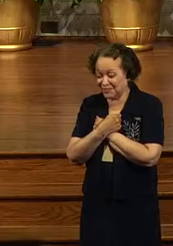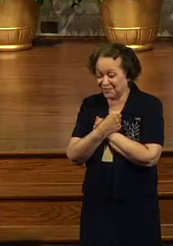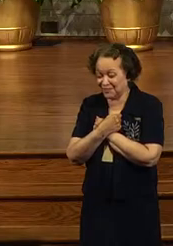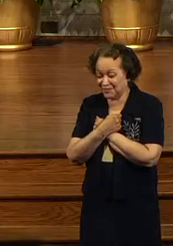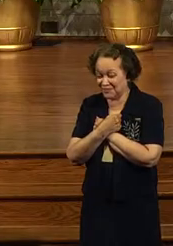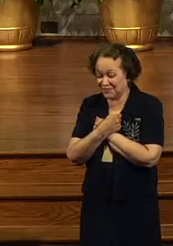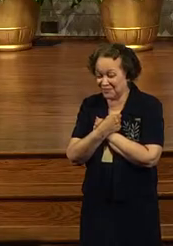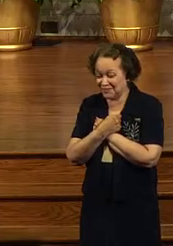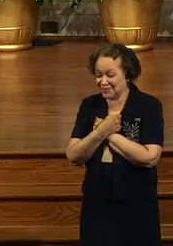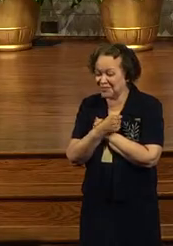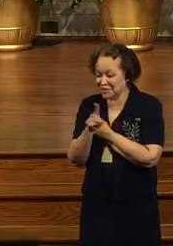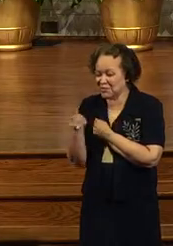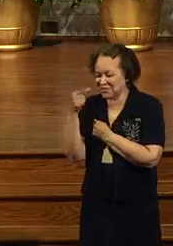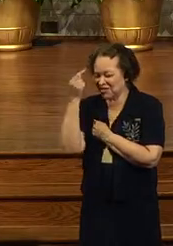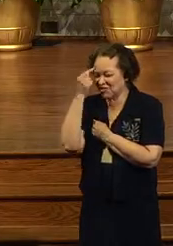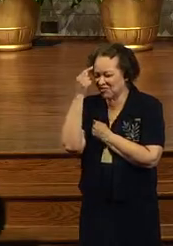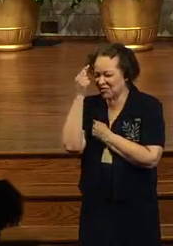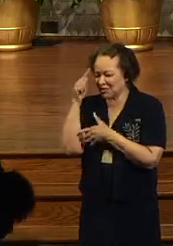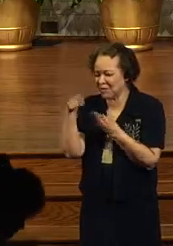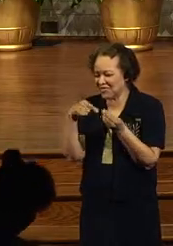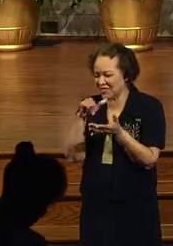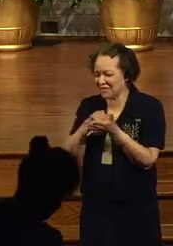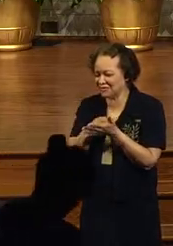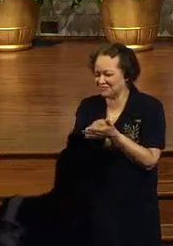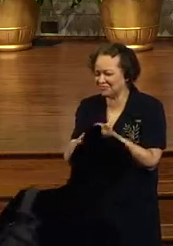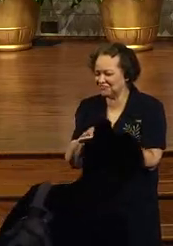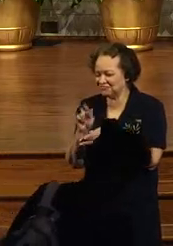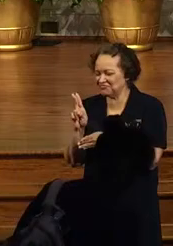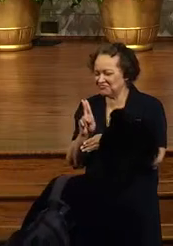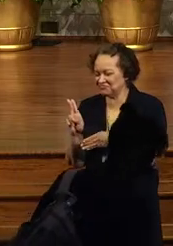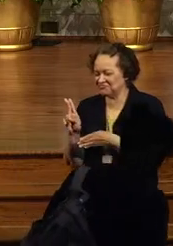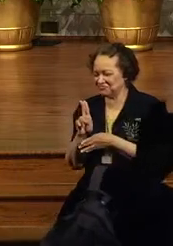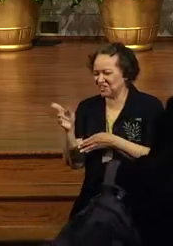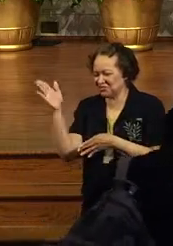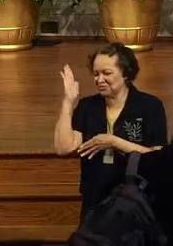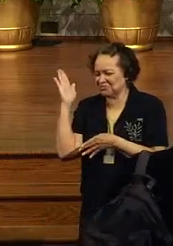I'll let you think about it. I'm not going to tell you what I used to love.